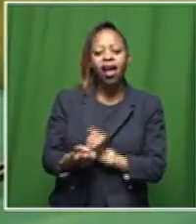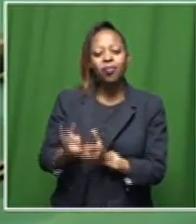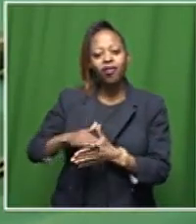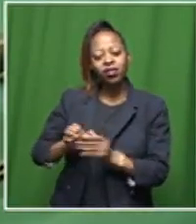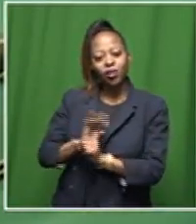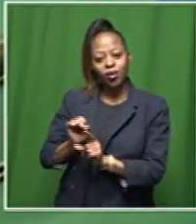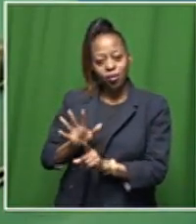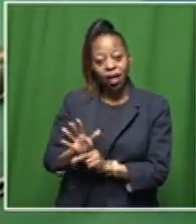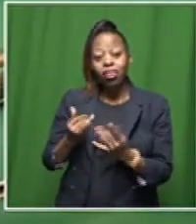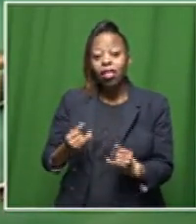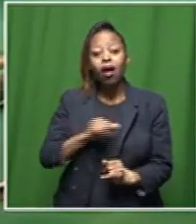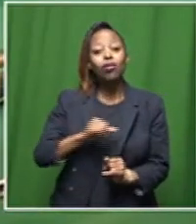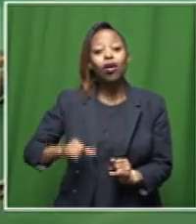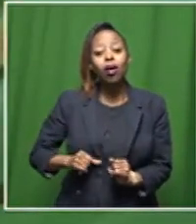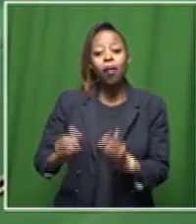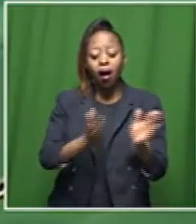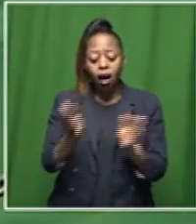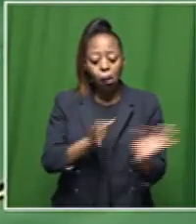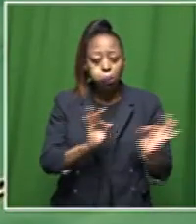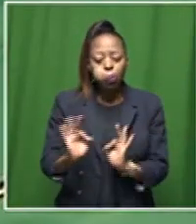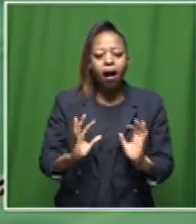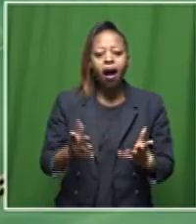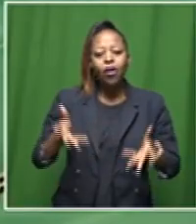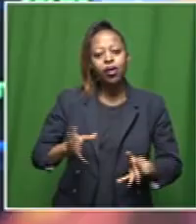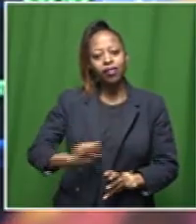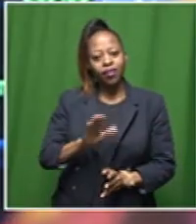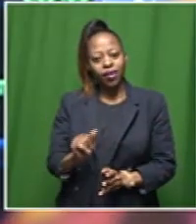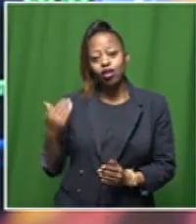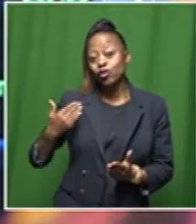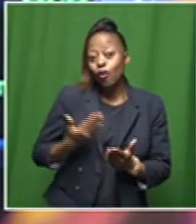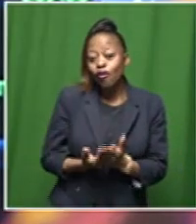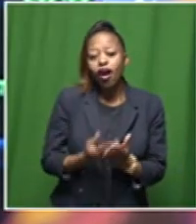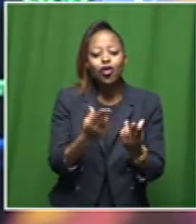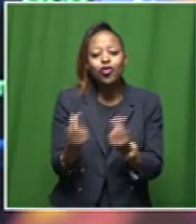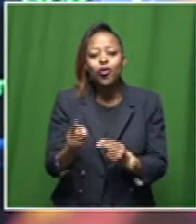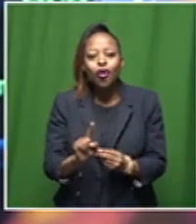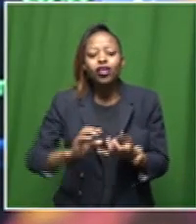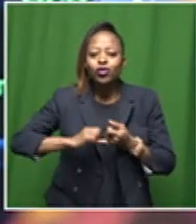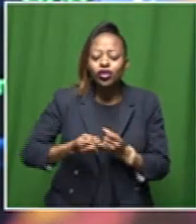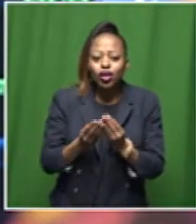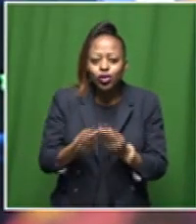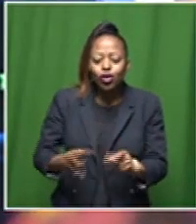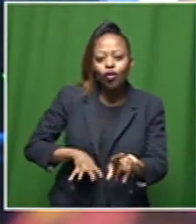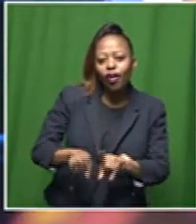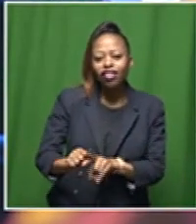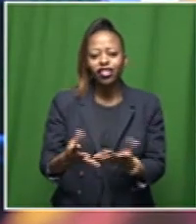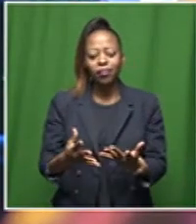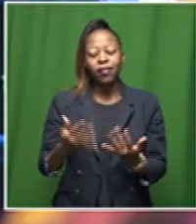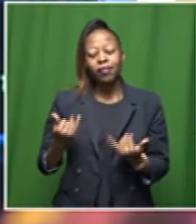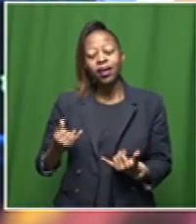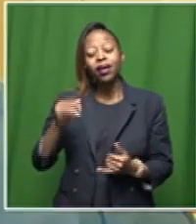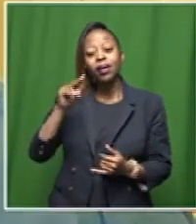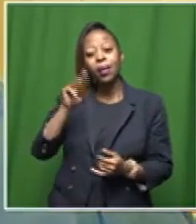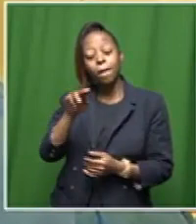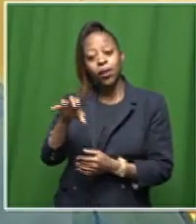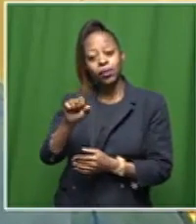can surgical care be better coordinated in South Africa, and what steps have been taken to deal with backlogs? Hello and welcome. I'm your host, Dr.